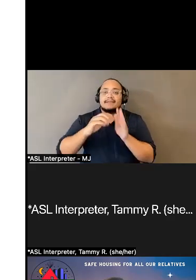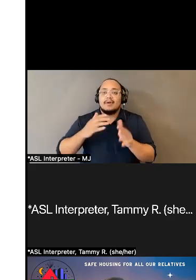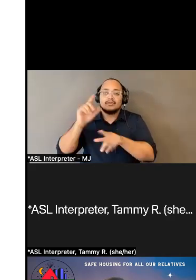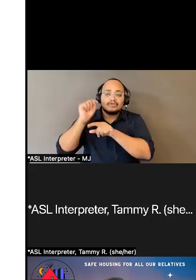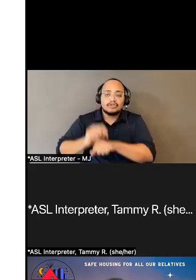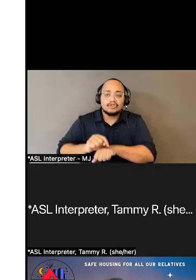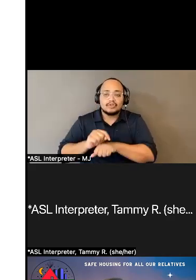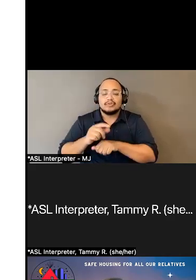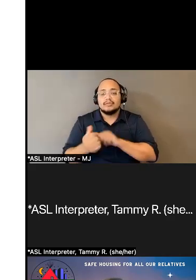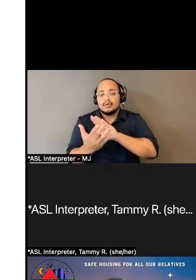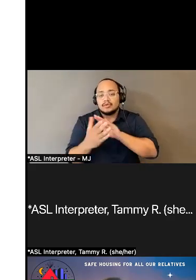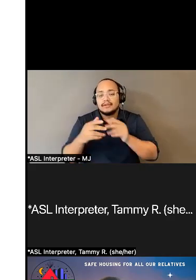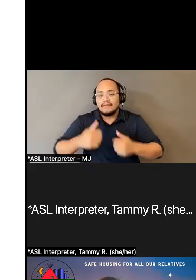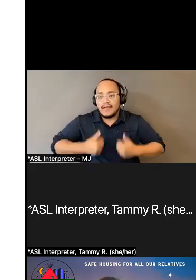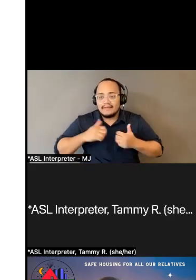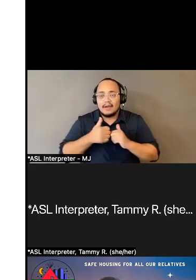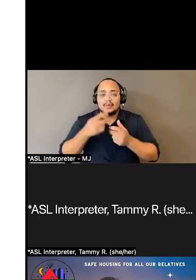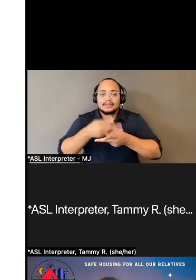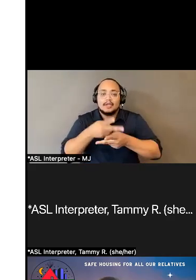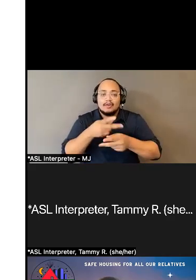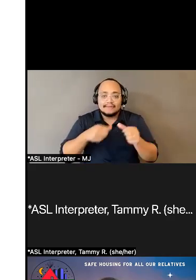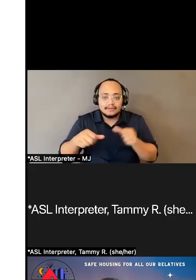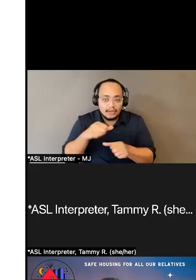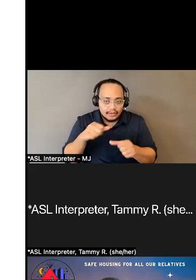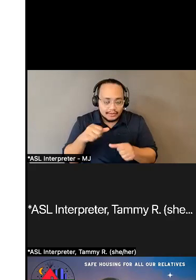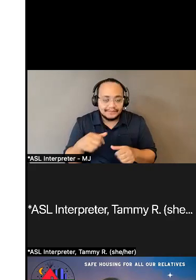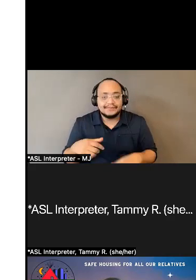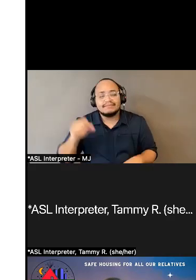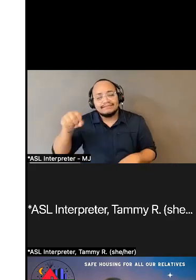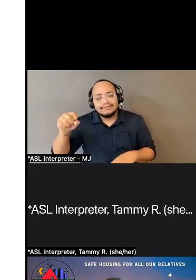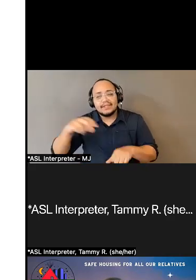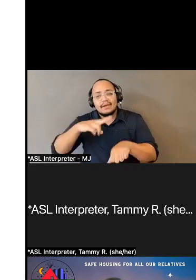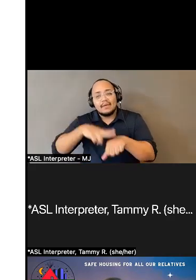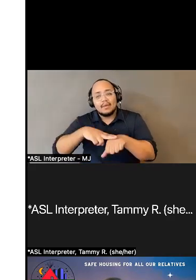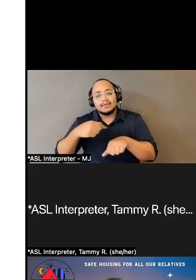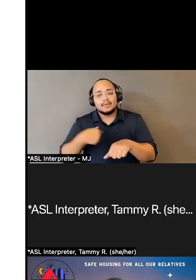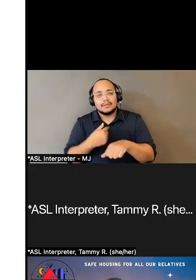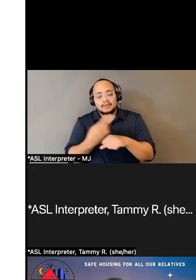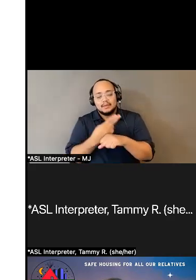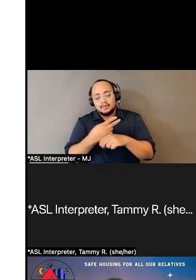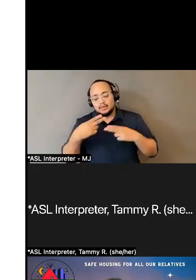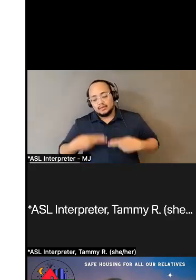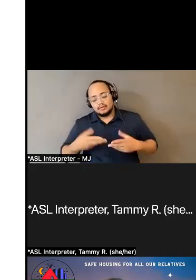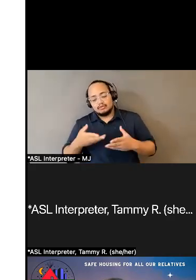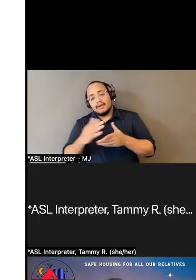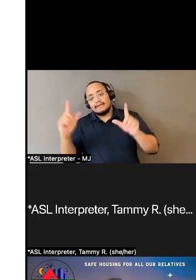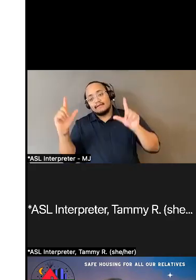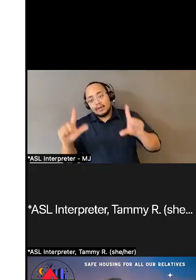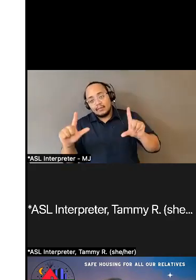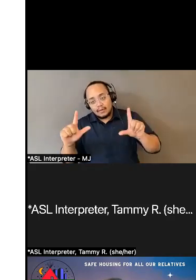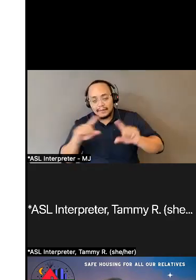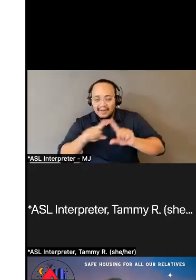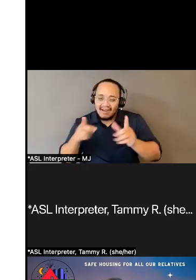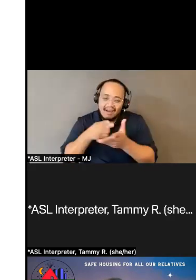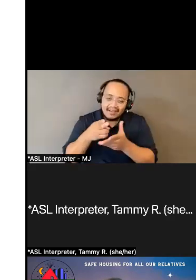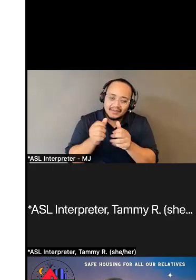our ways of taking care of one another. Of course, we do approach this from a human rights framework, but honestly, within